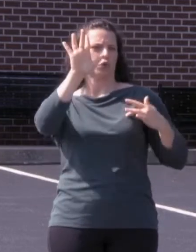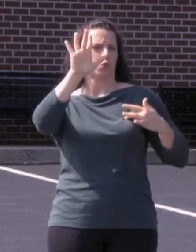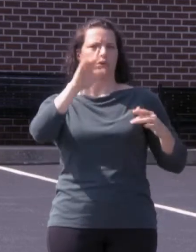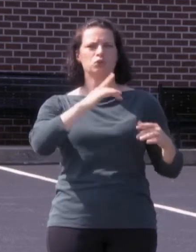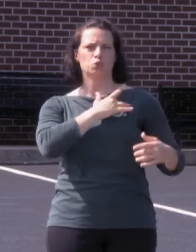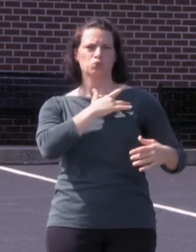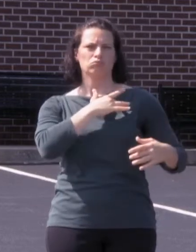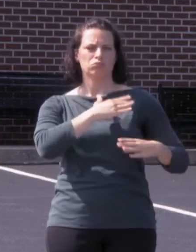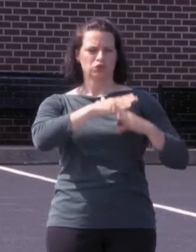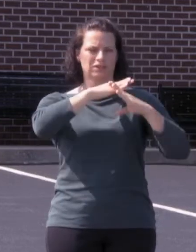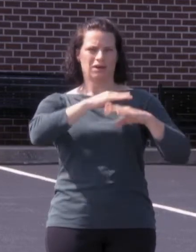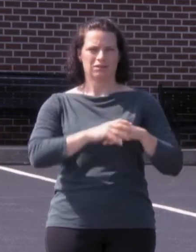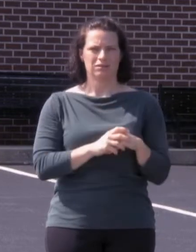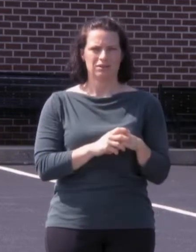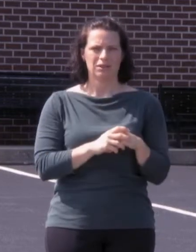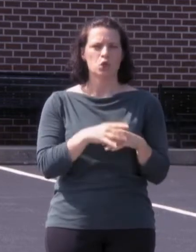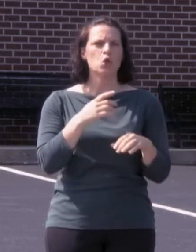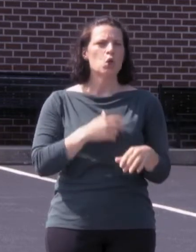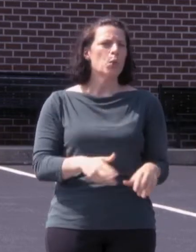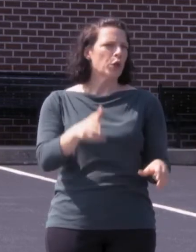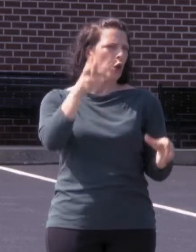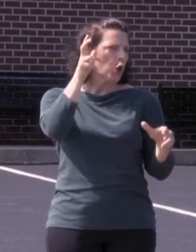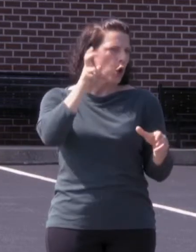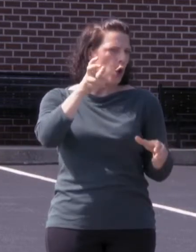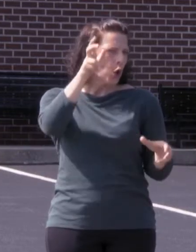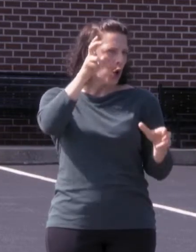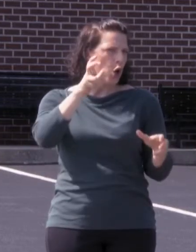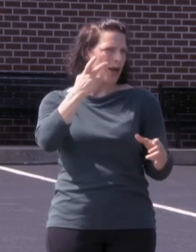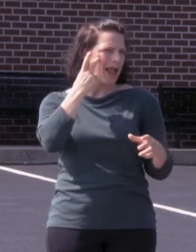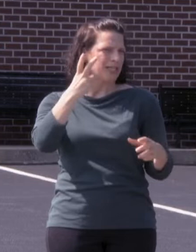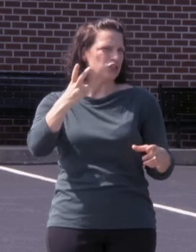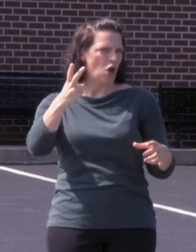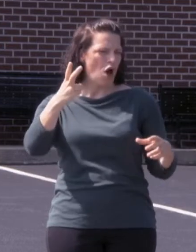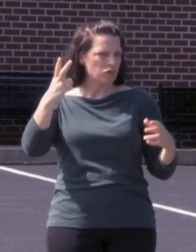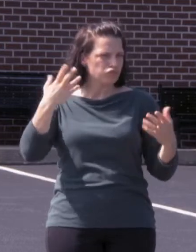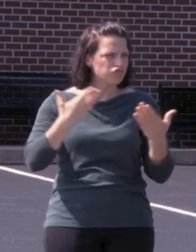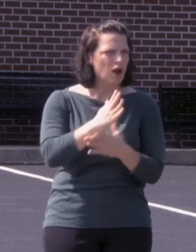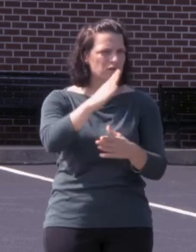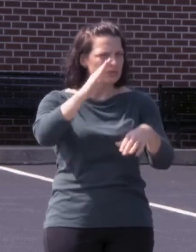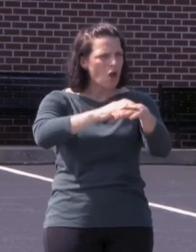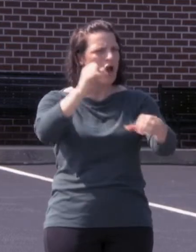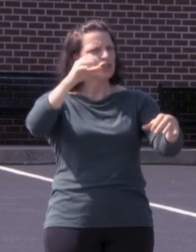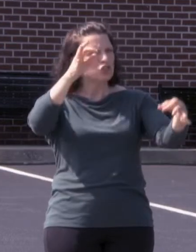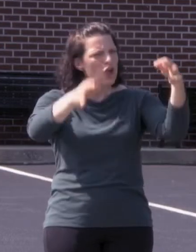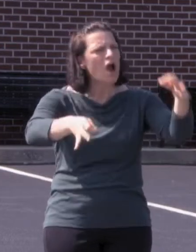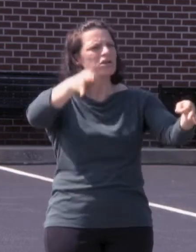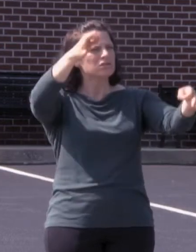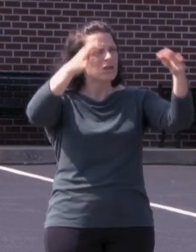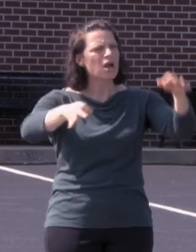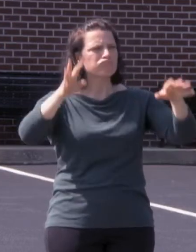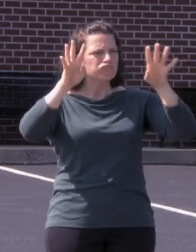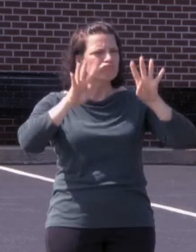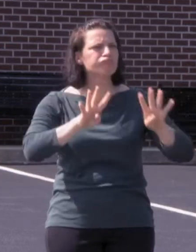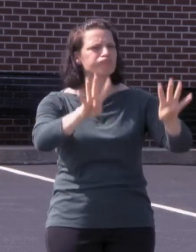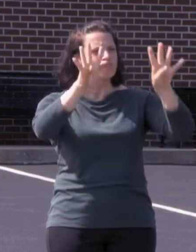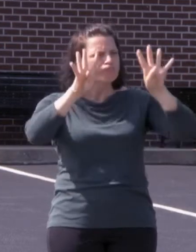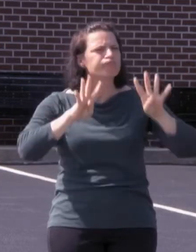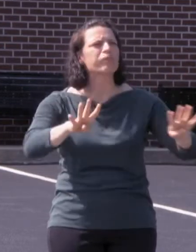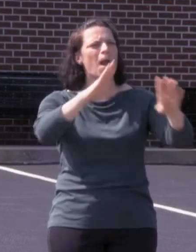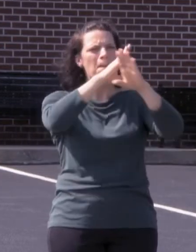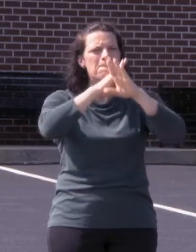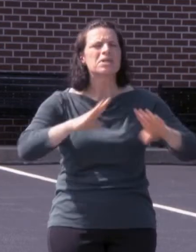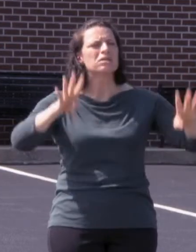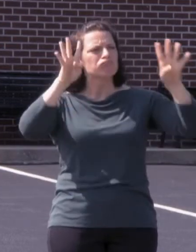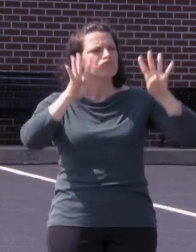protect them. We heard and saw the righteous calls for justice, those marching in peace and asking